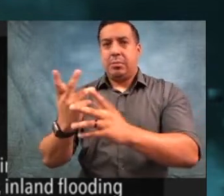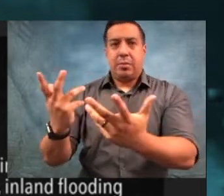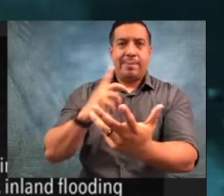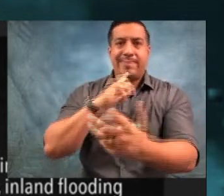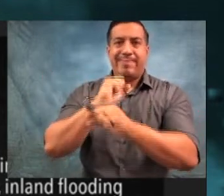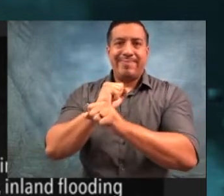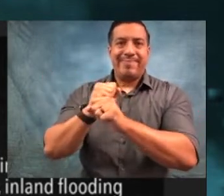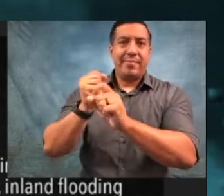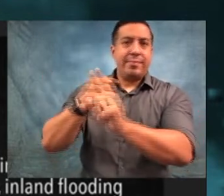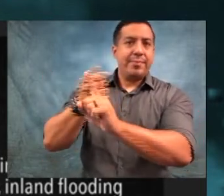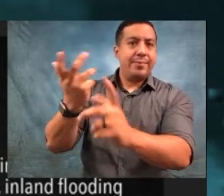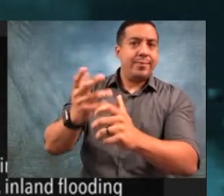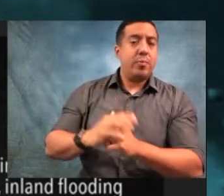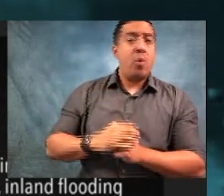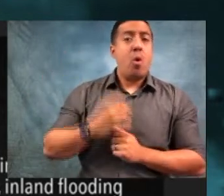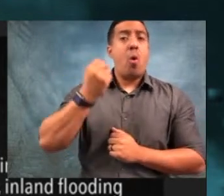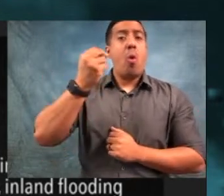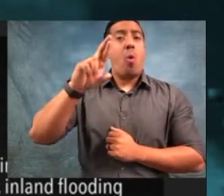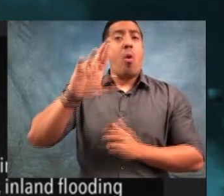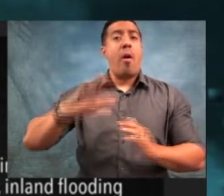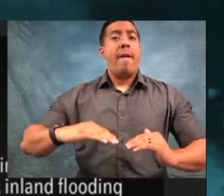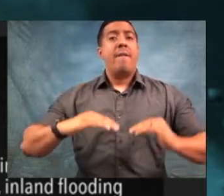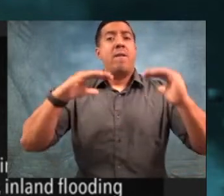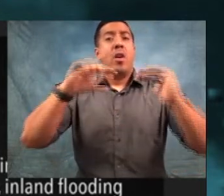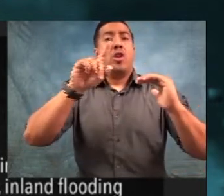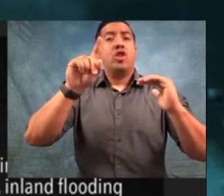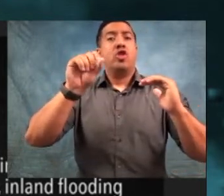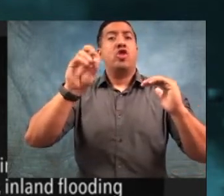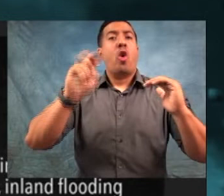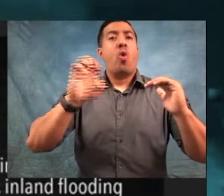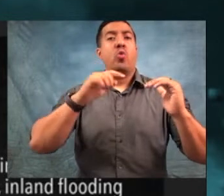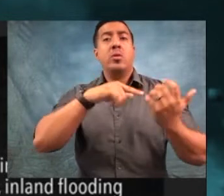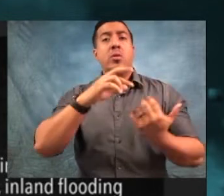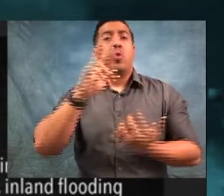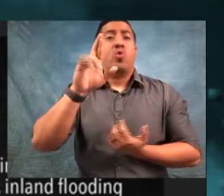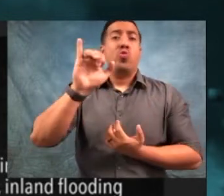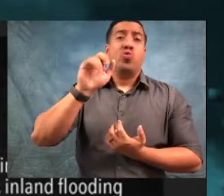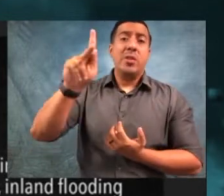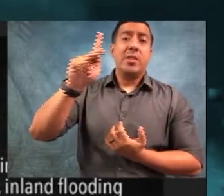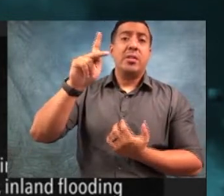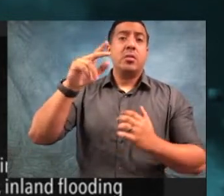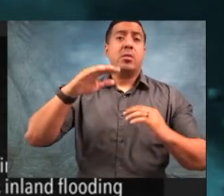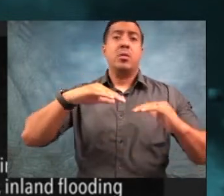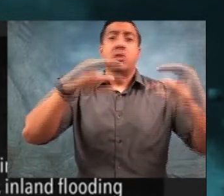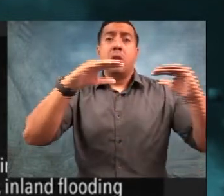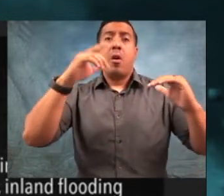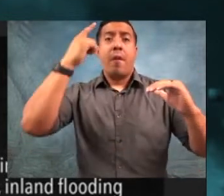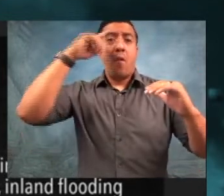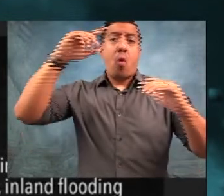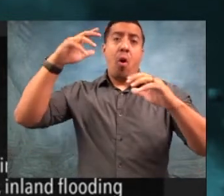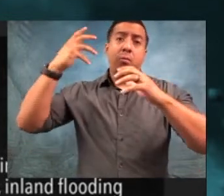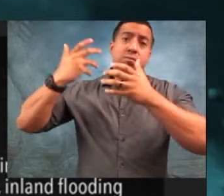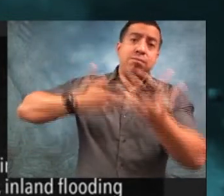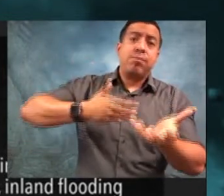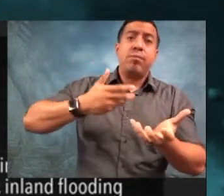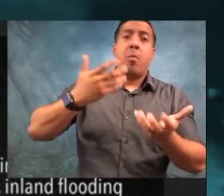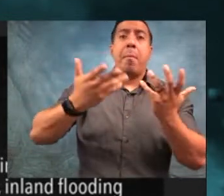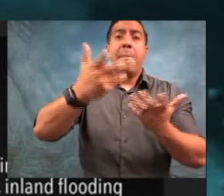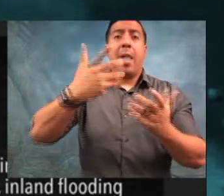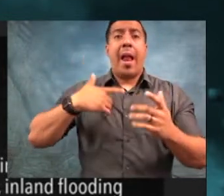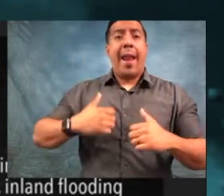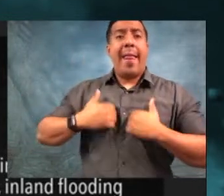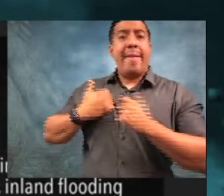Inland flooding. Are you in a flood zone? Are you in a flood risk zone for heavy rain due to a